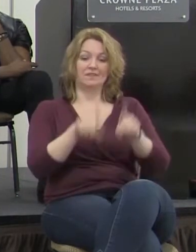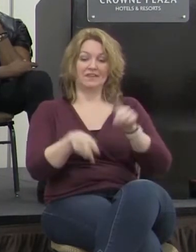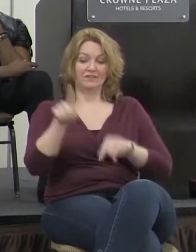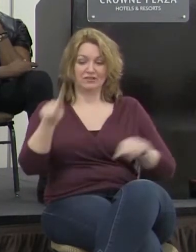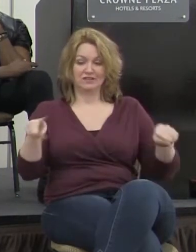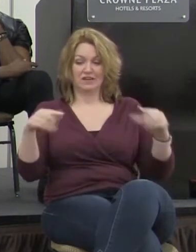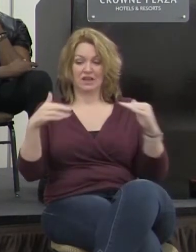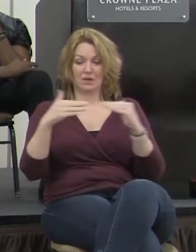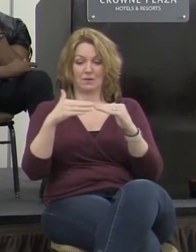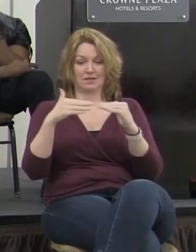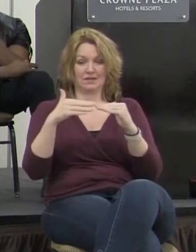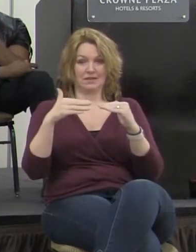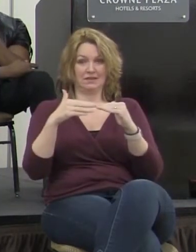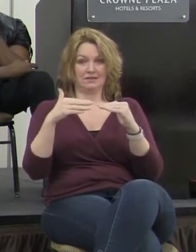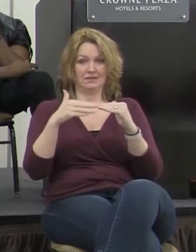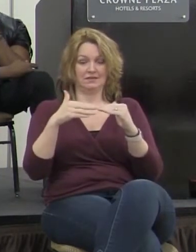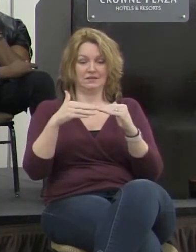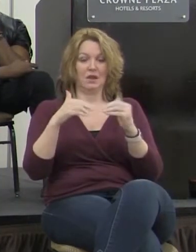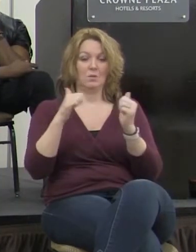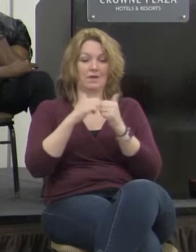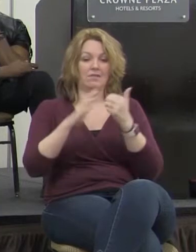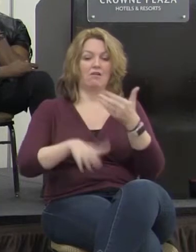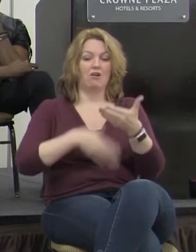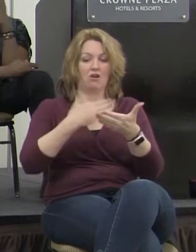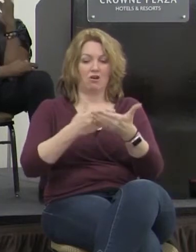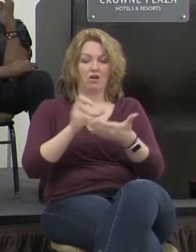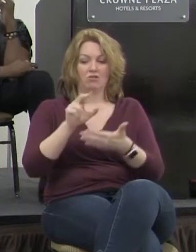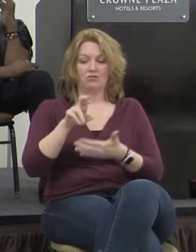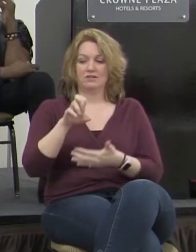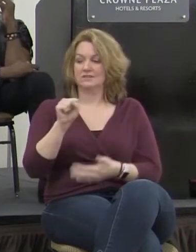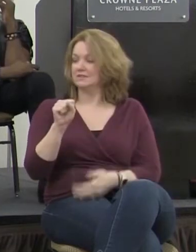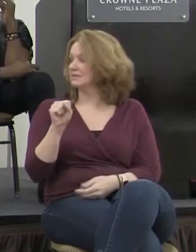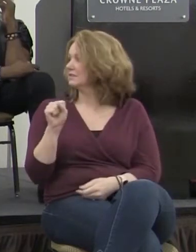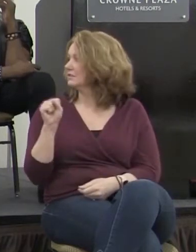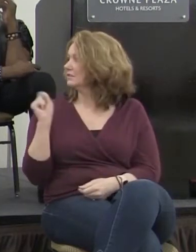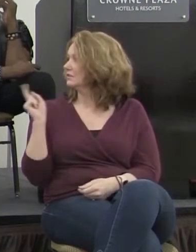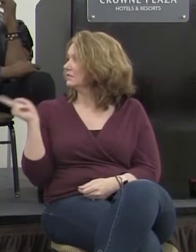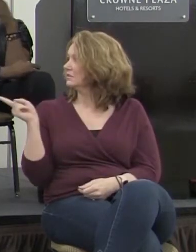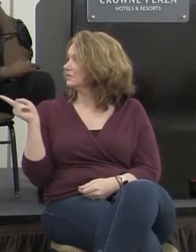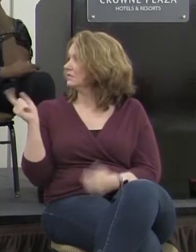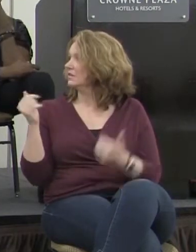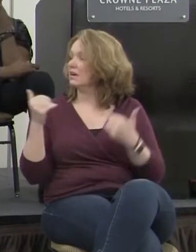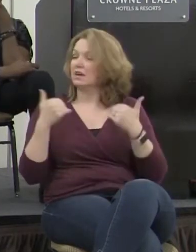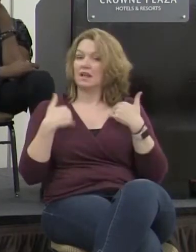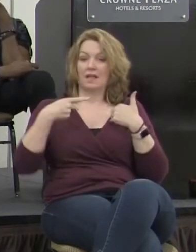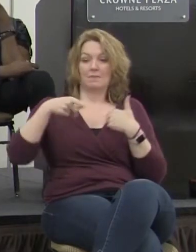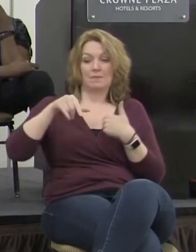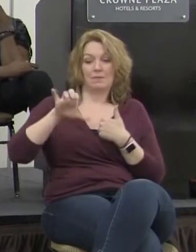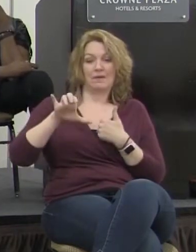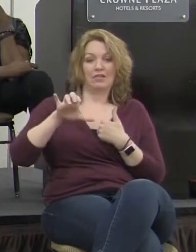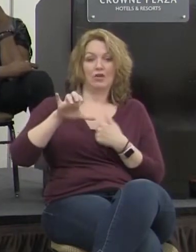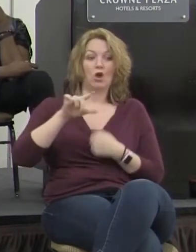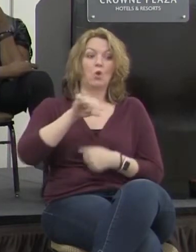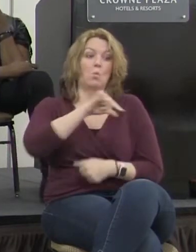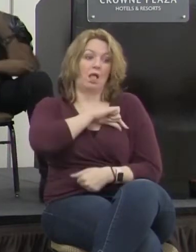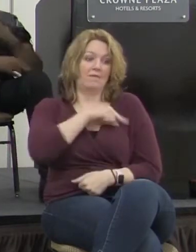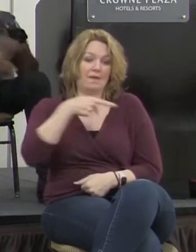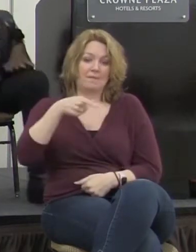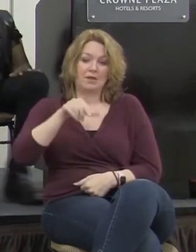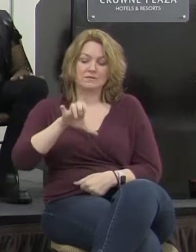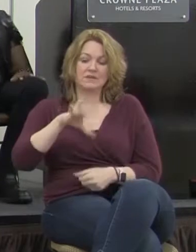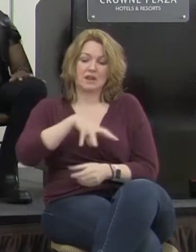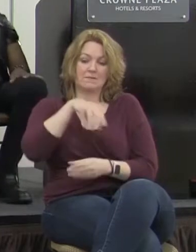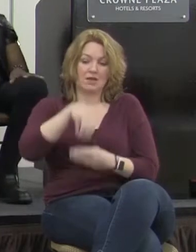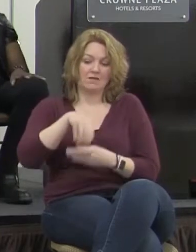and equality among all races? Pick qualified people of color to serve on those